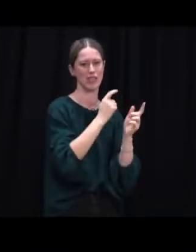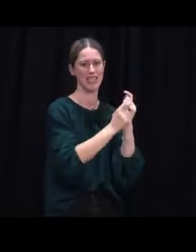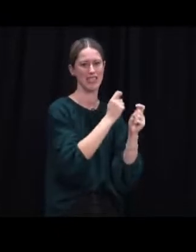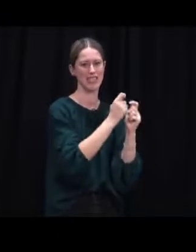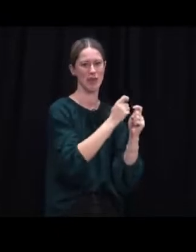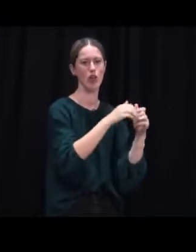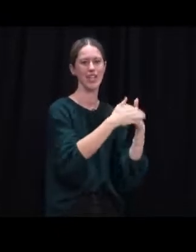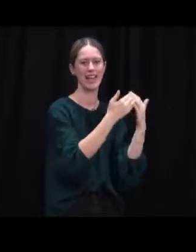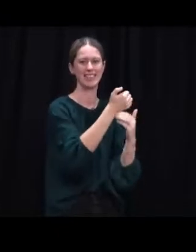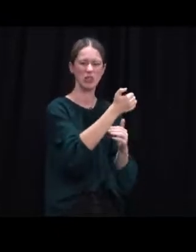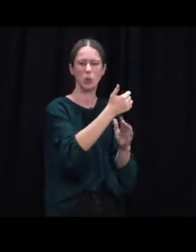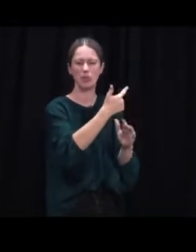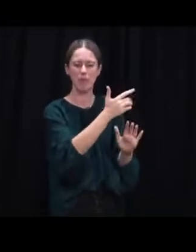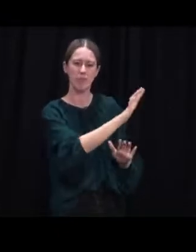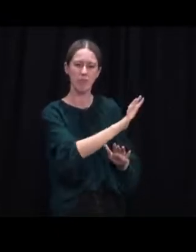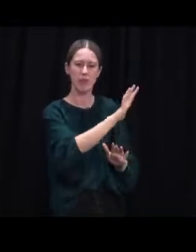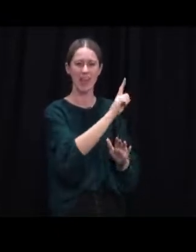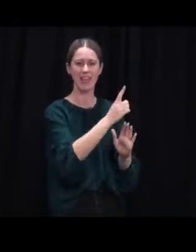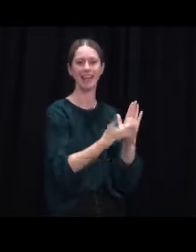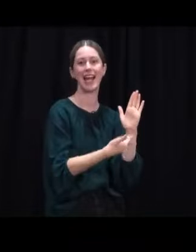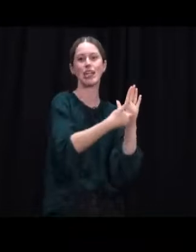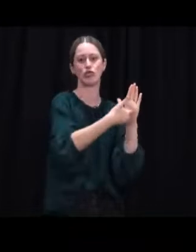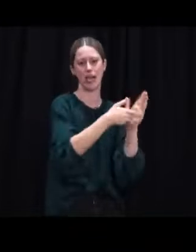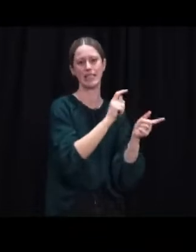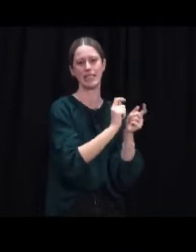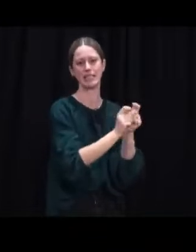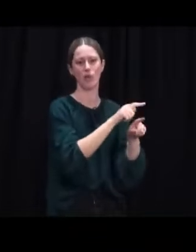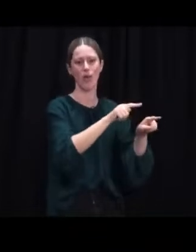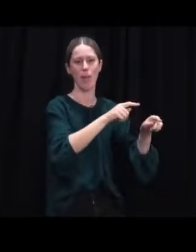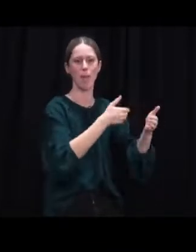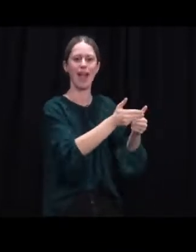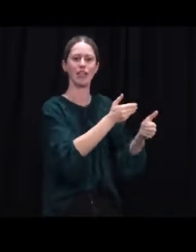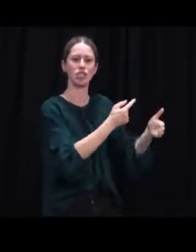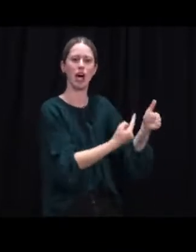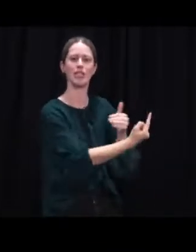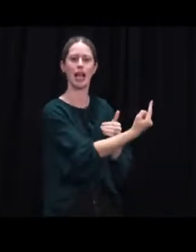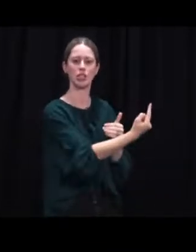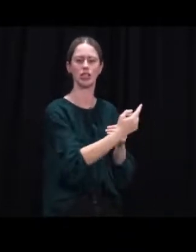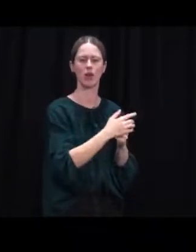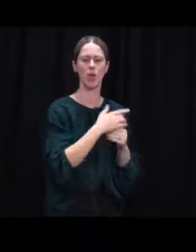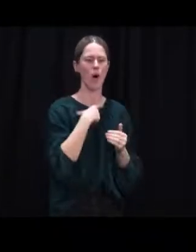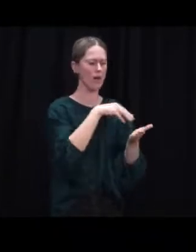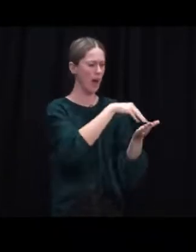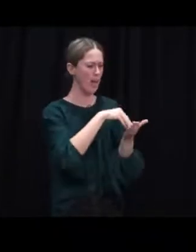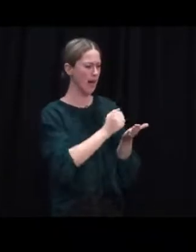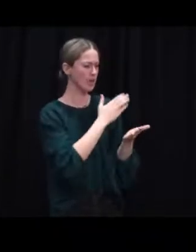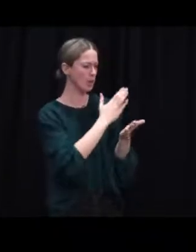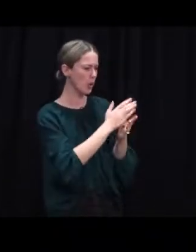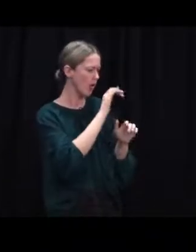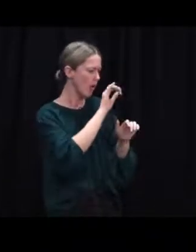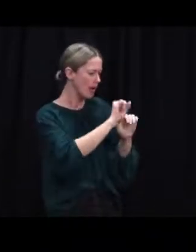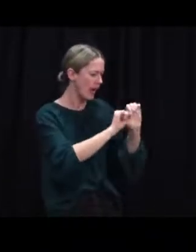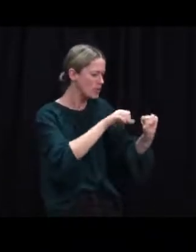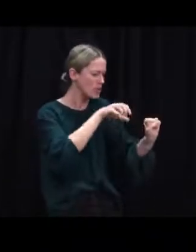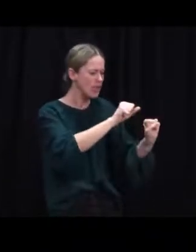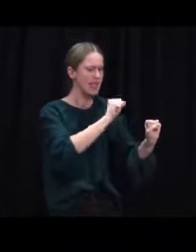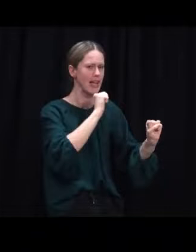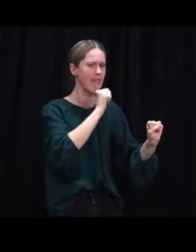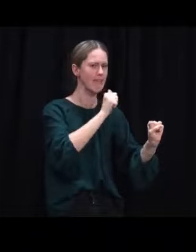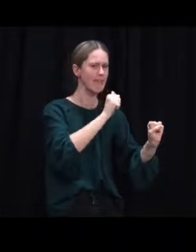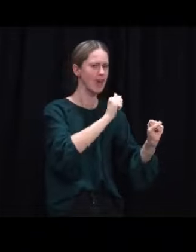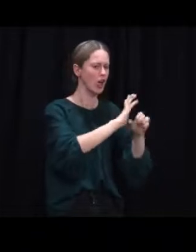on that same floor whose room is in the vicinity of that case will undergo an additional test at around day 6 or 7. That is in addition